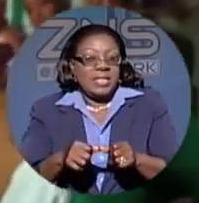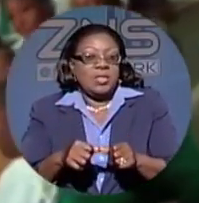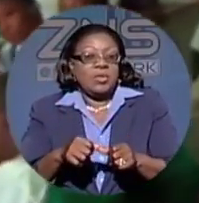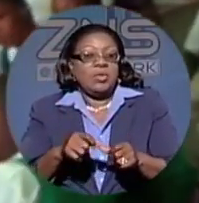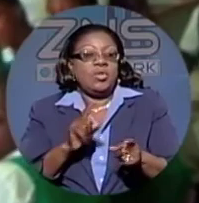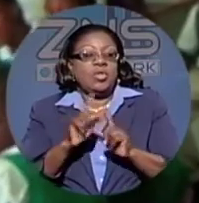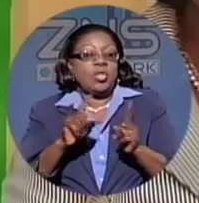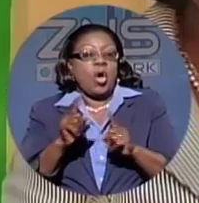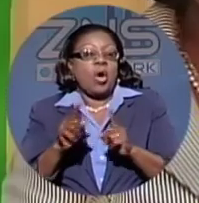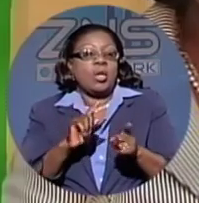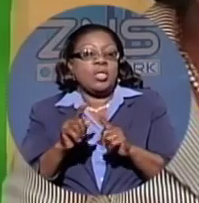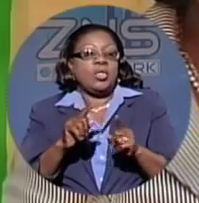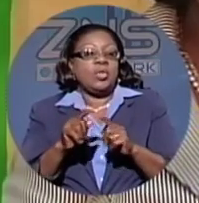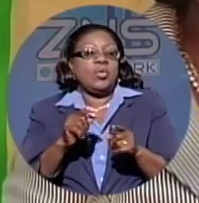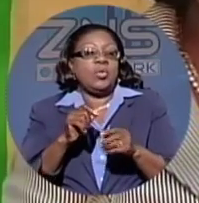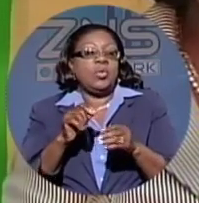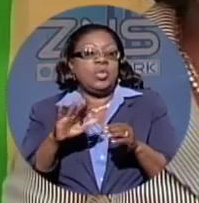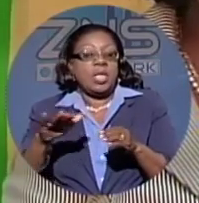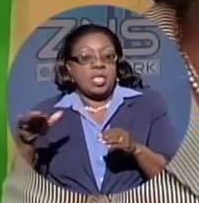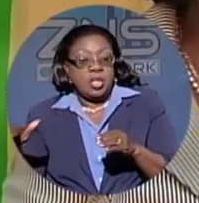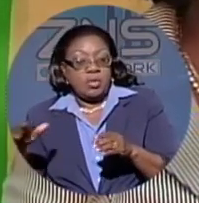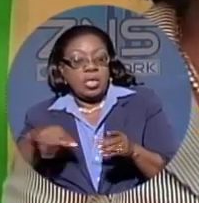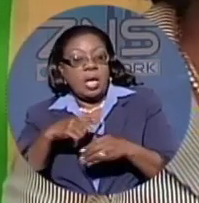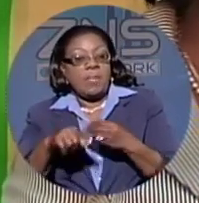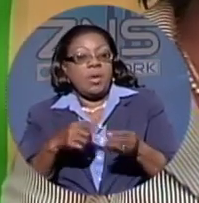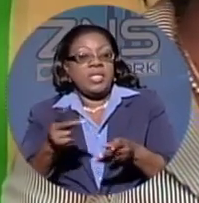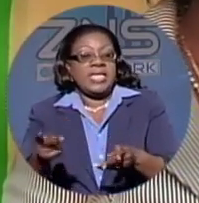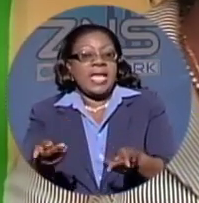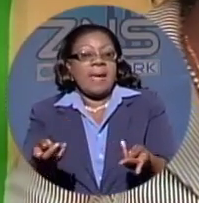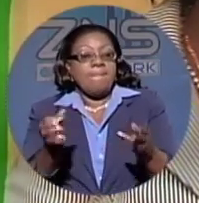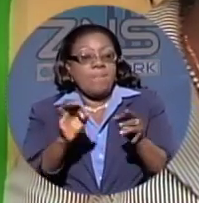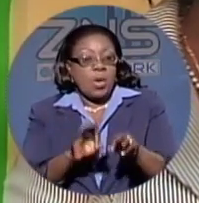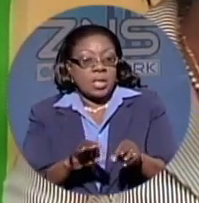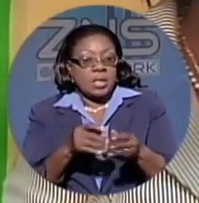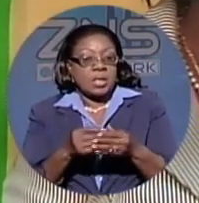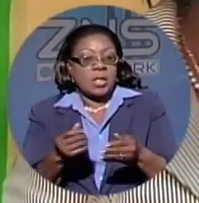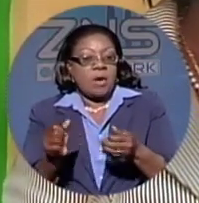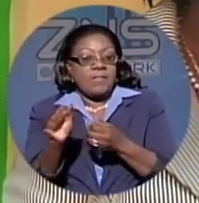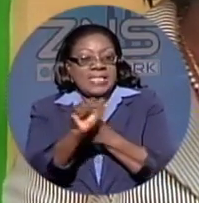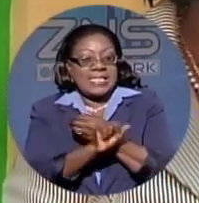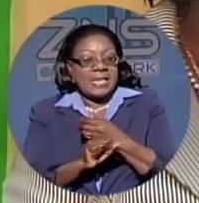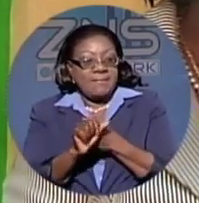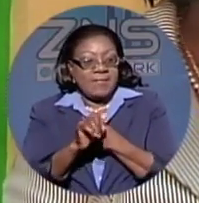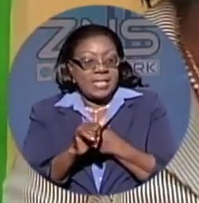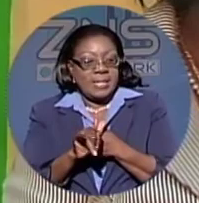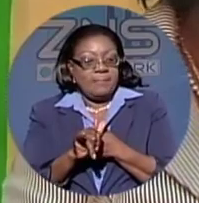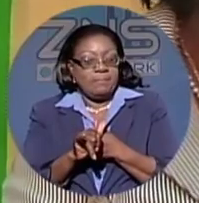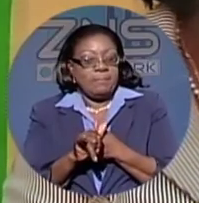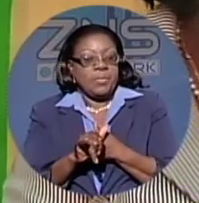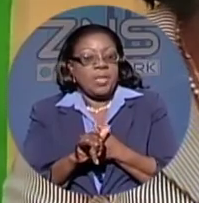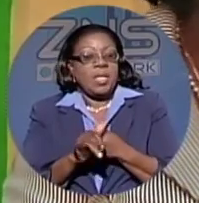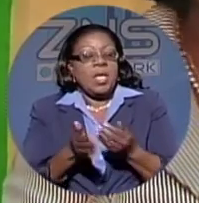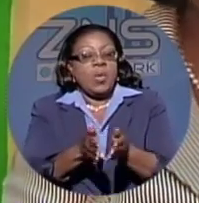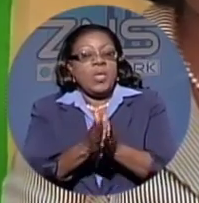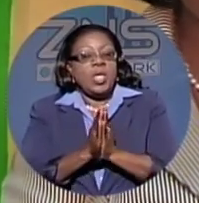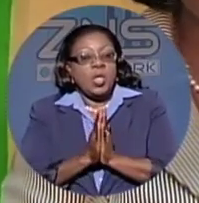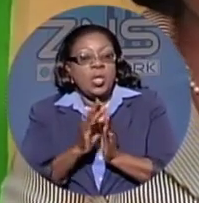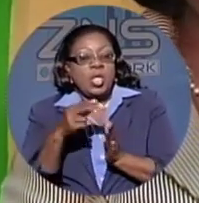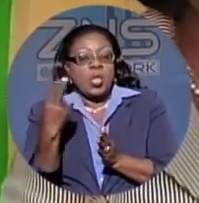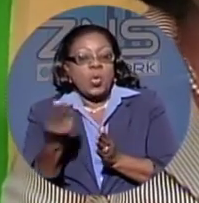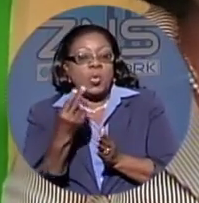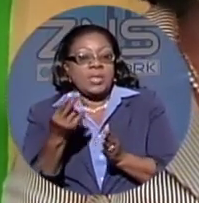children the importance of safety. We use our assembly time to reiterate,